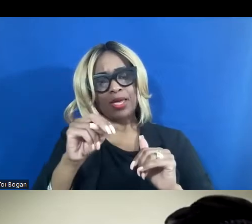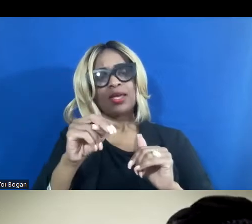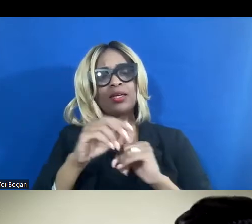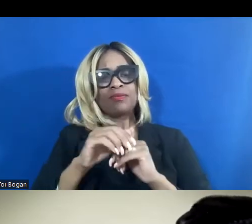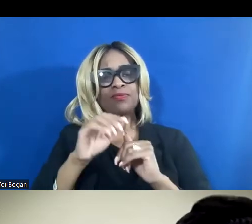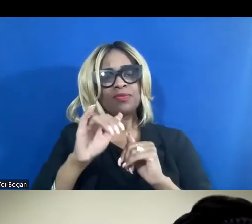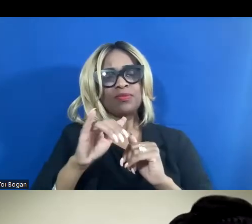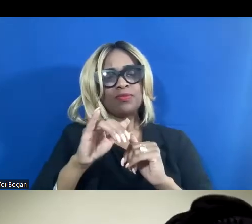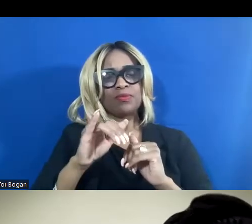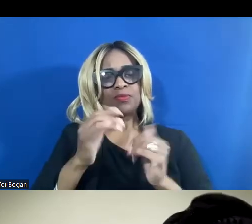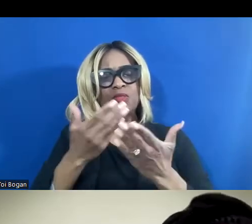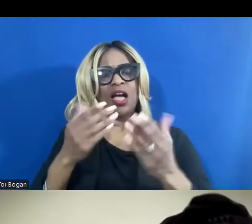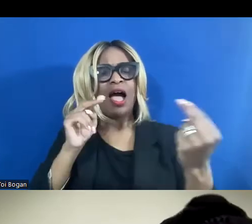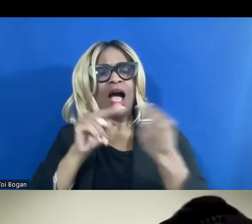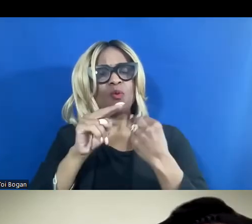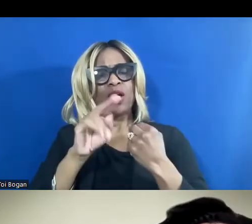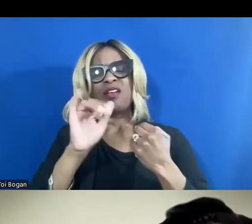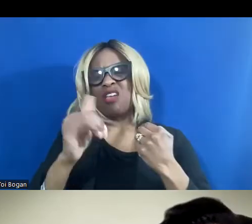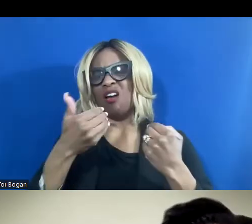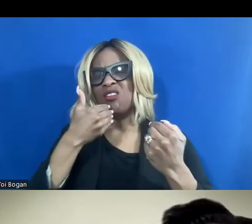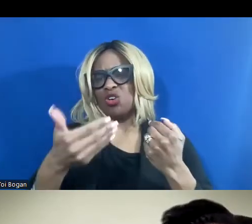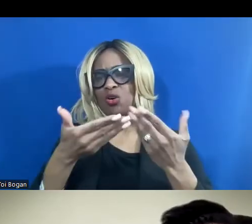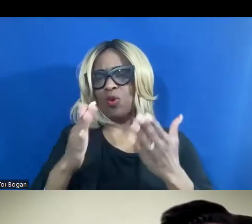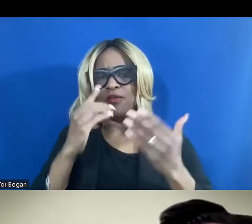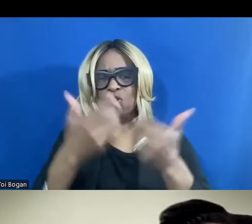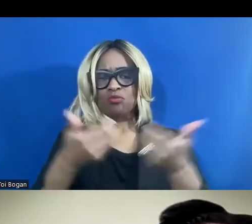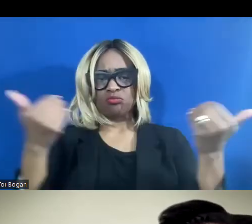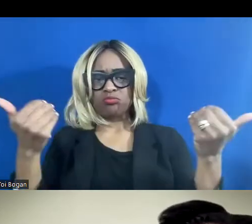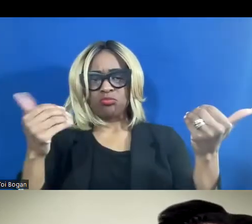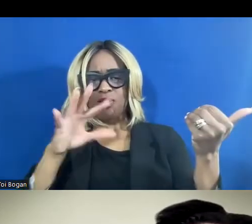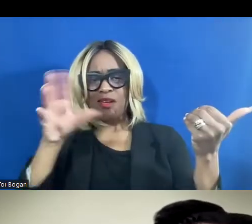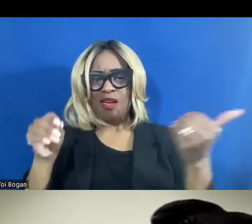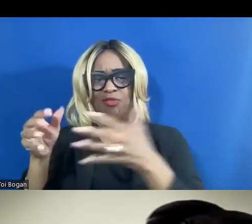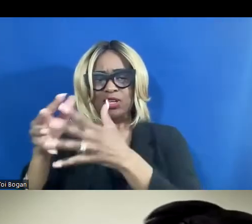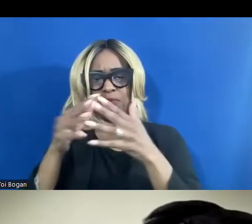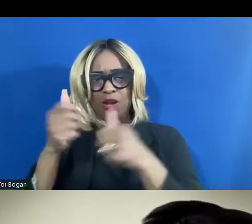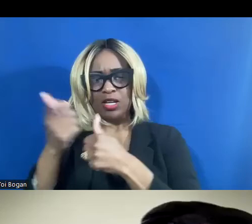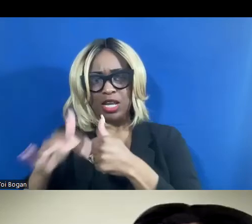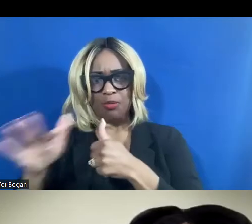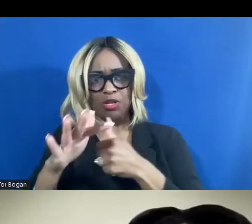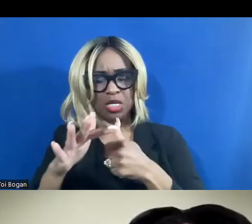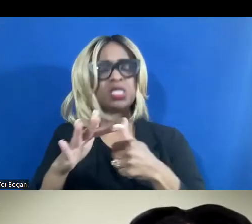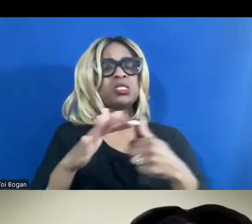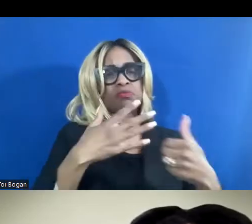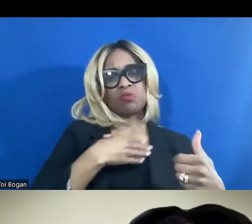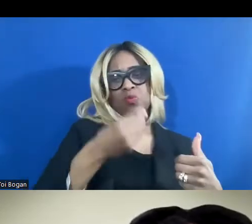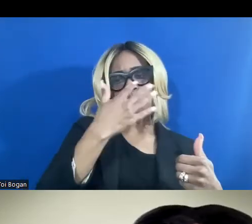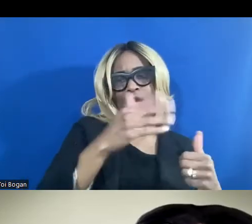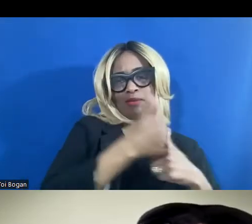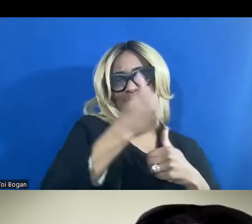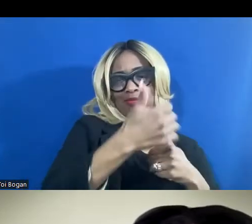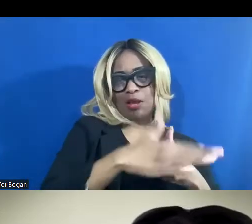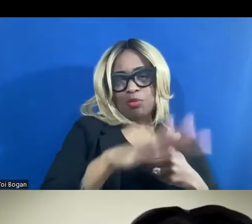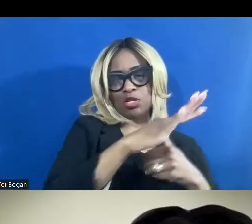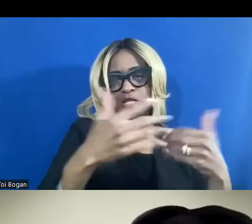be a good way to separate African American neighborhoods from white neighborhoods.